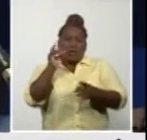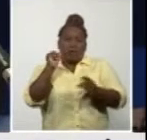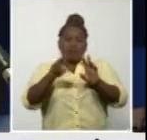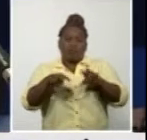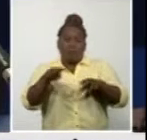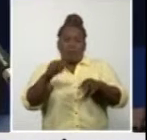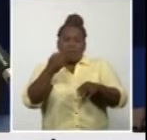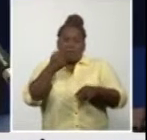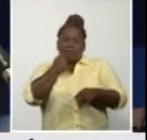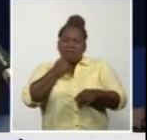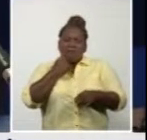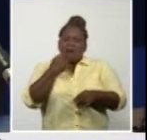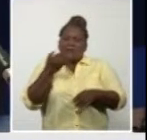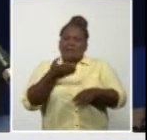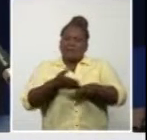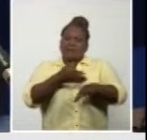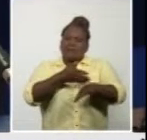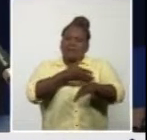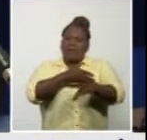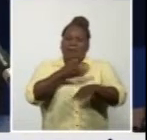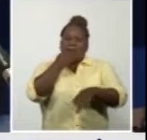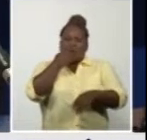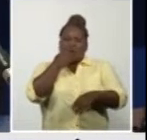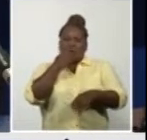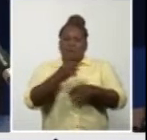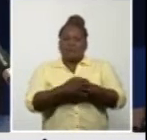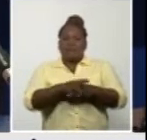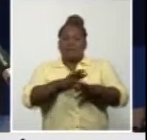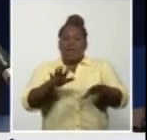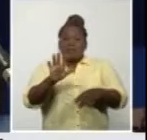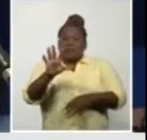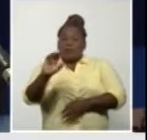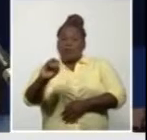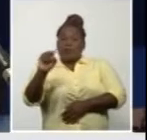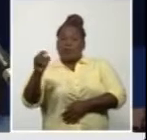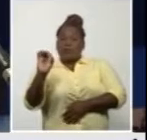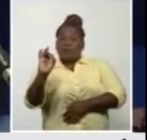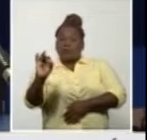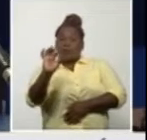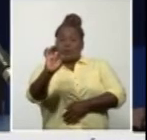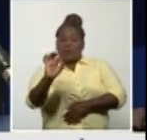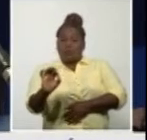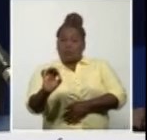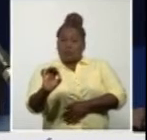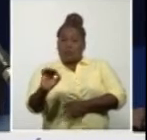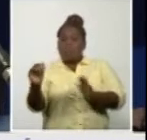to diagnose the cases a little earlier in our country.